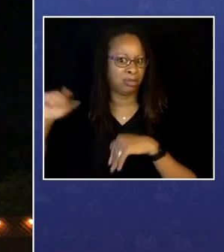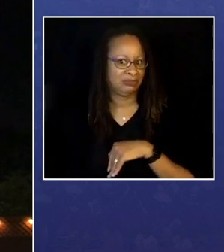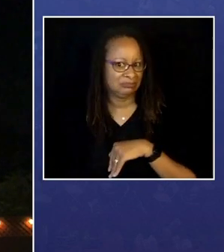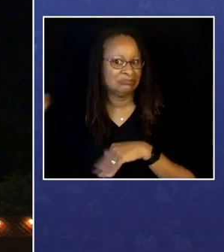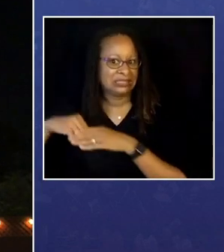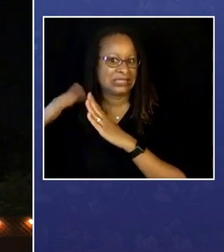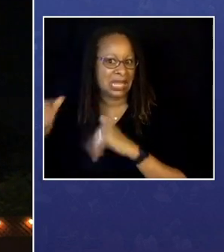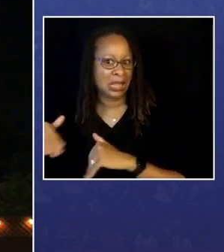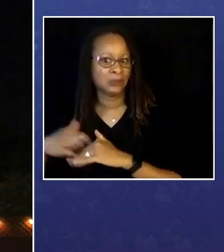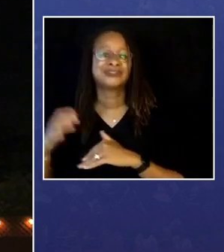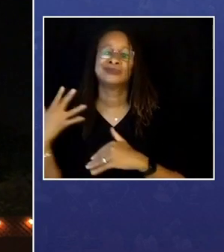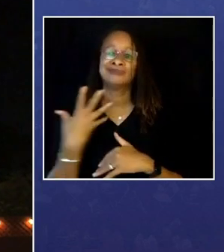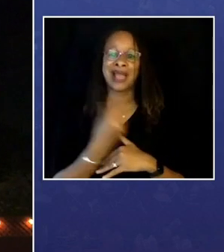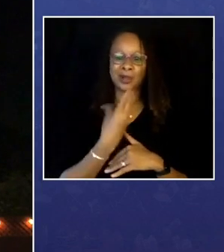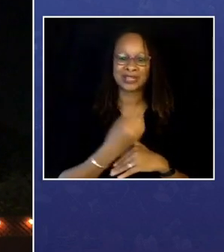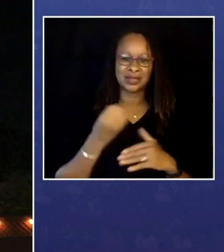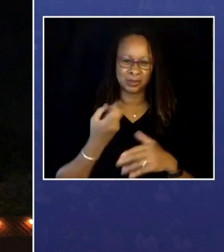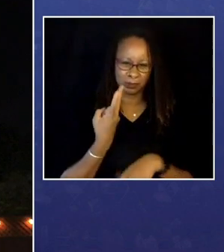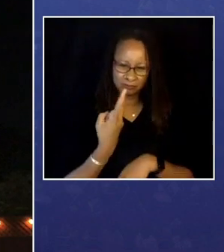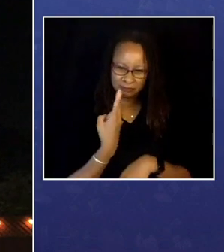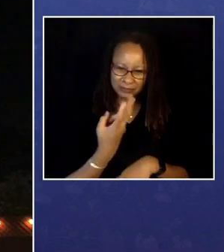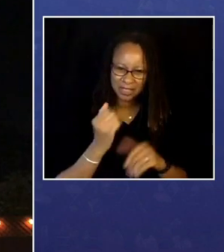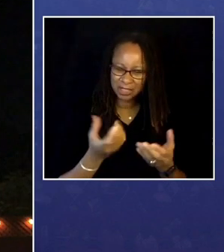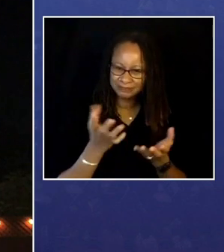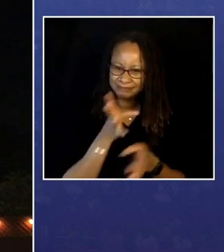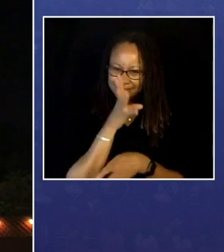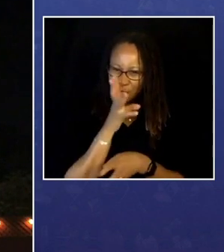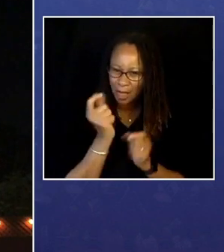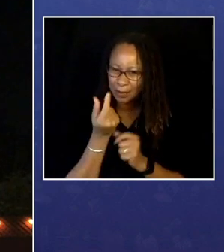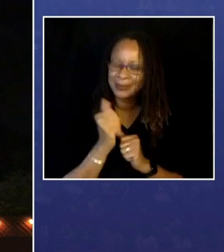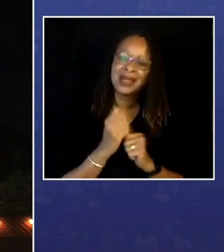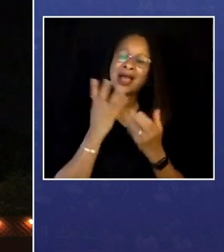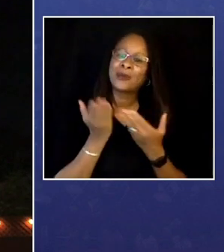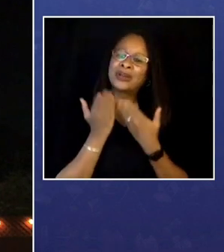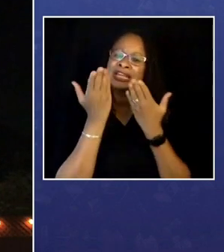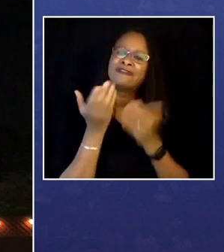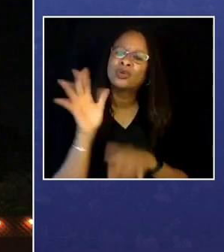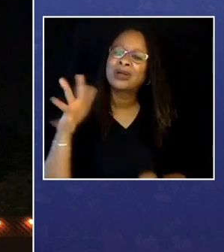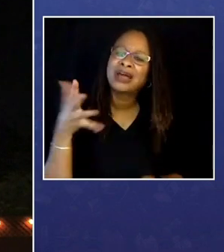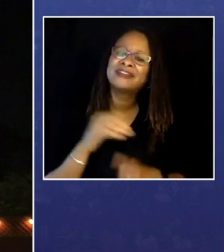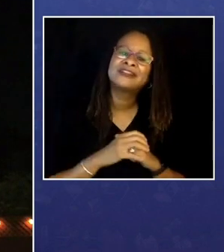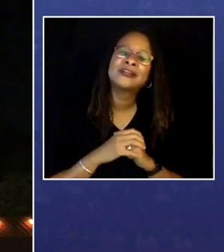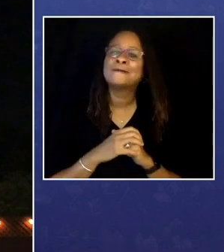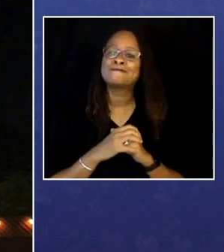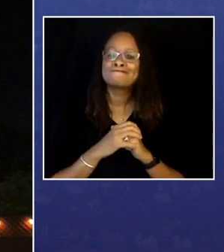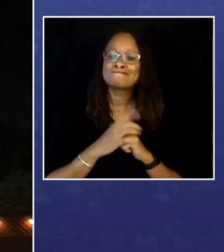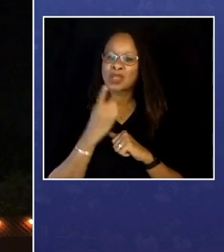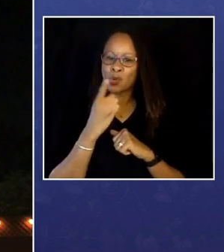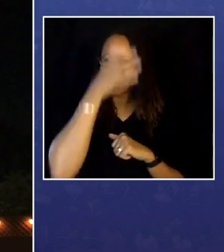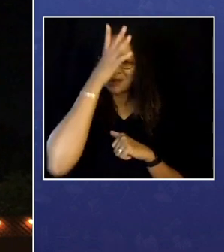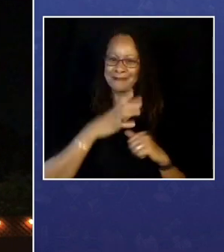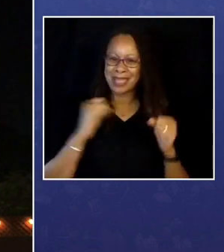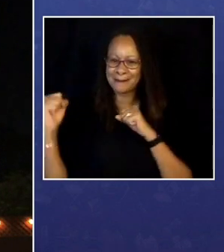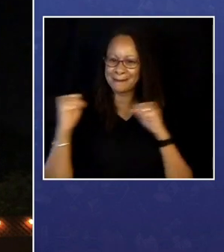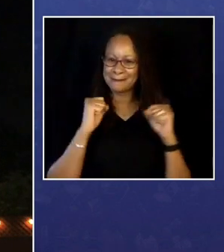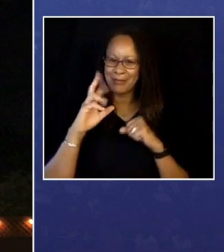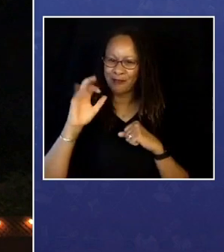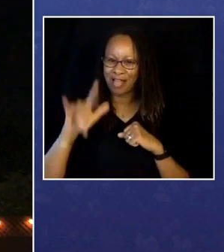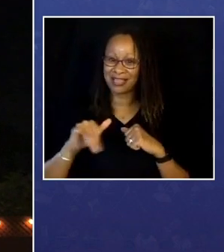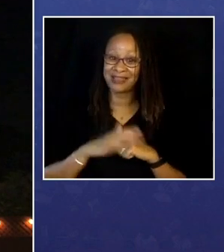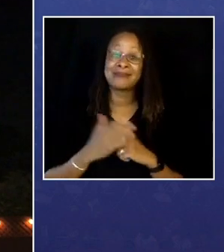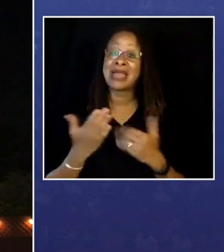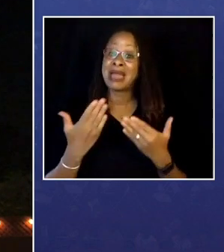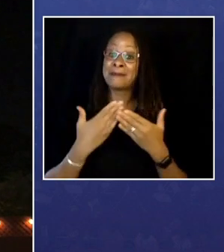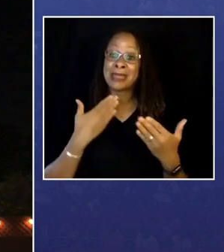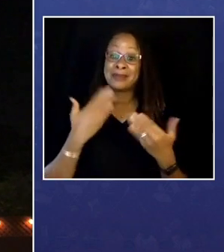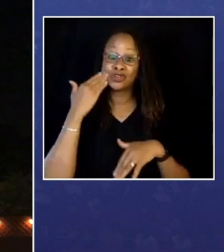a little loud. So I came out here so we could talk a little bit, because I wanted to give you all kind of a, one-man pep rally. You